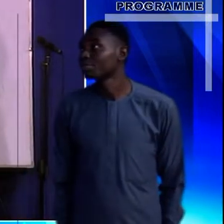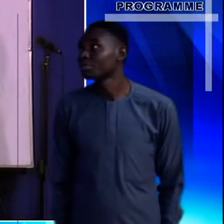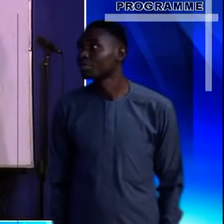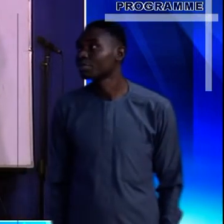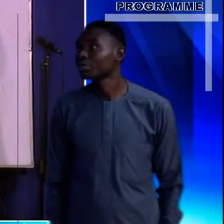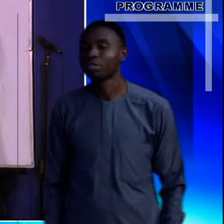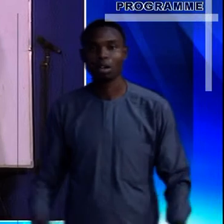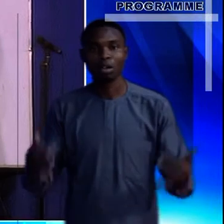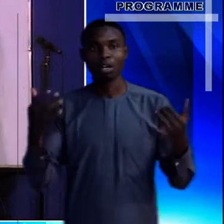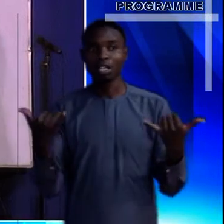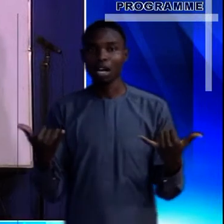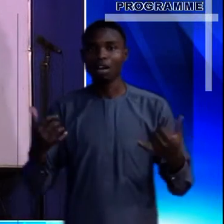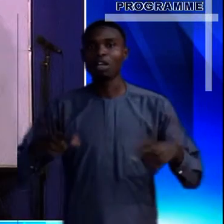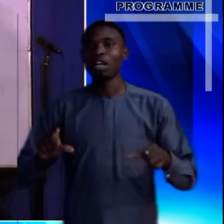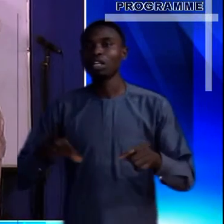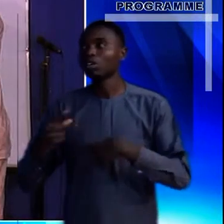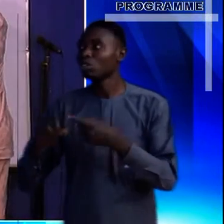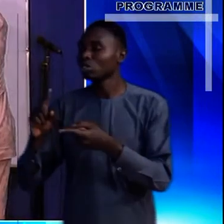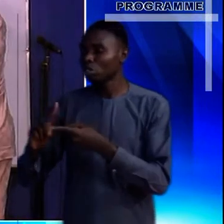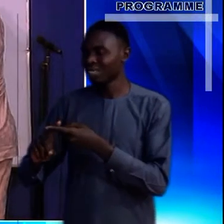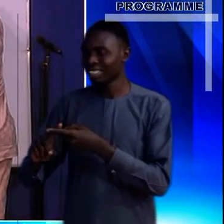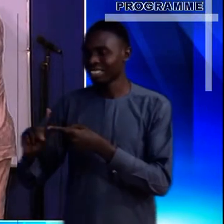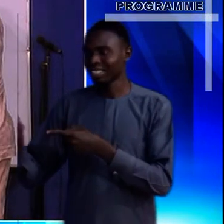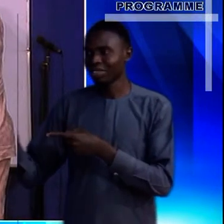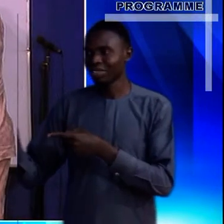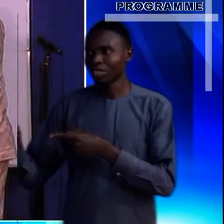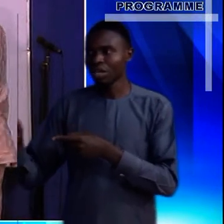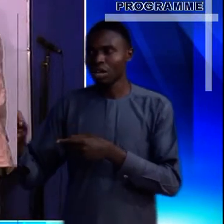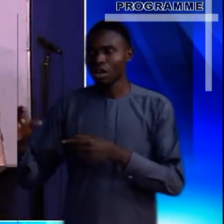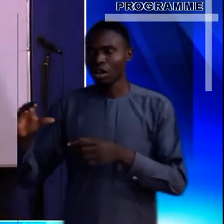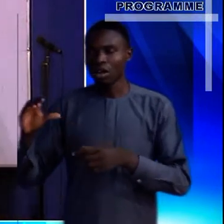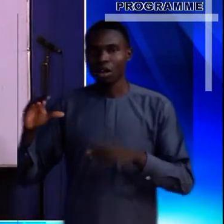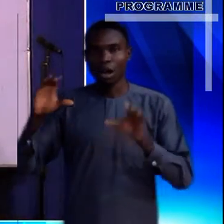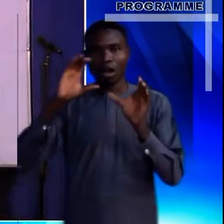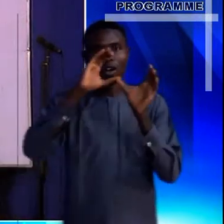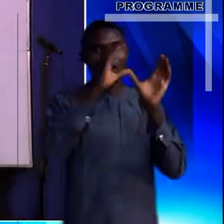our conversions, or let us design a conversion table.